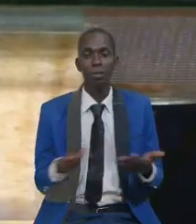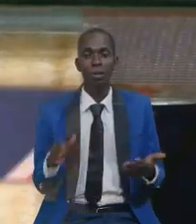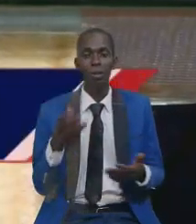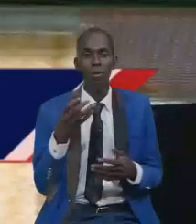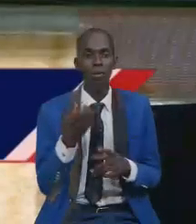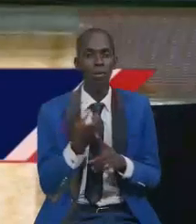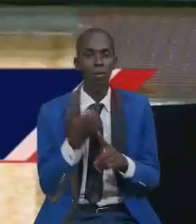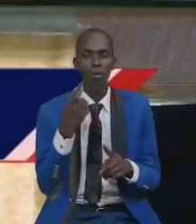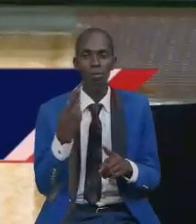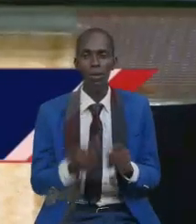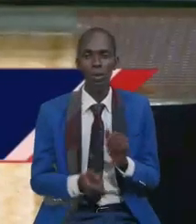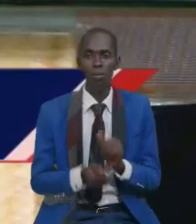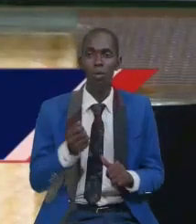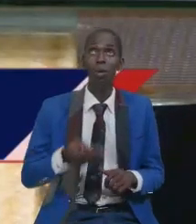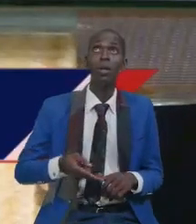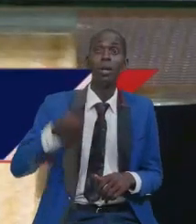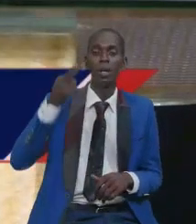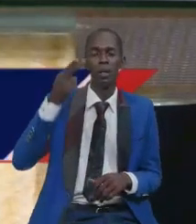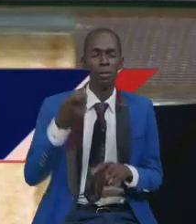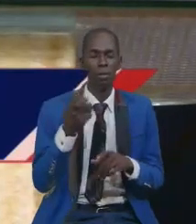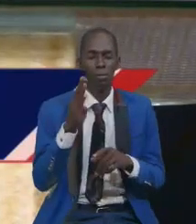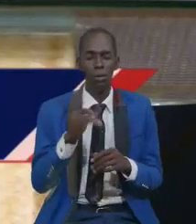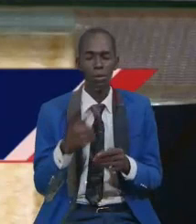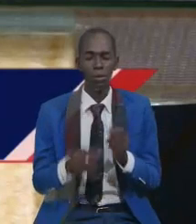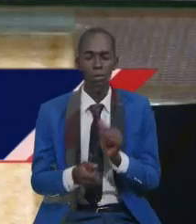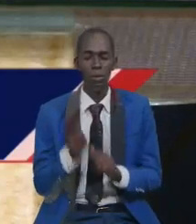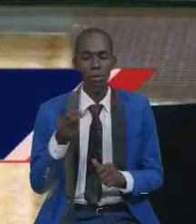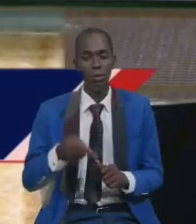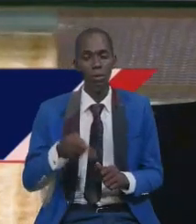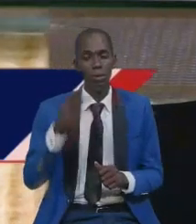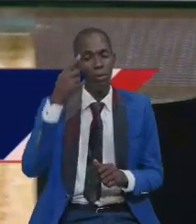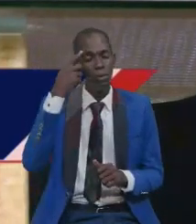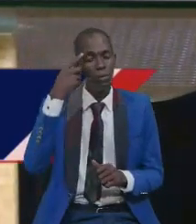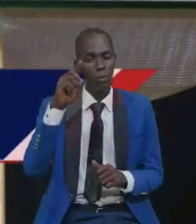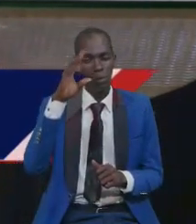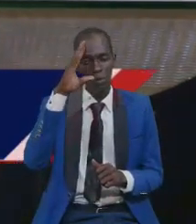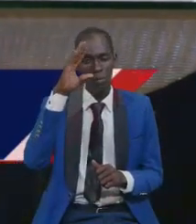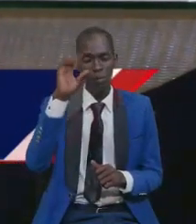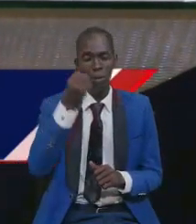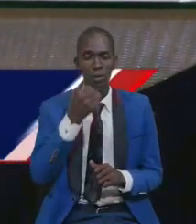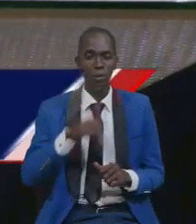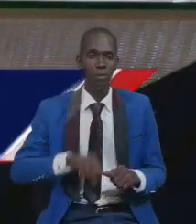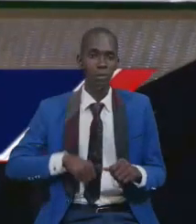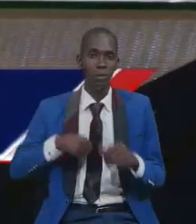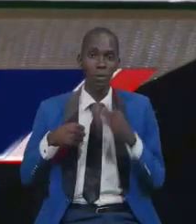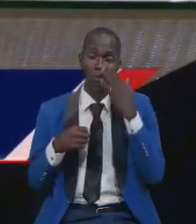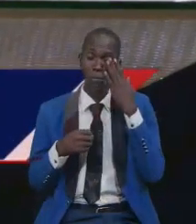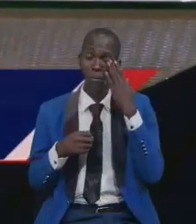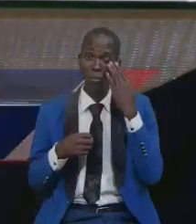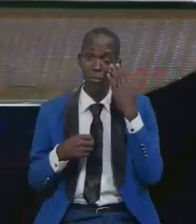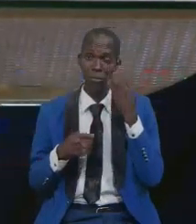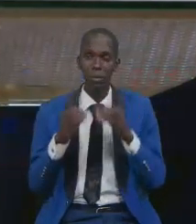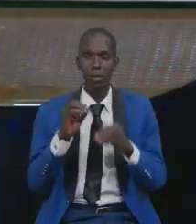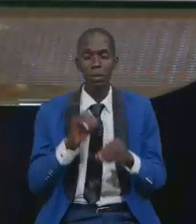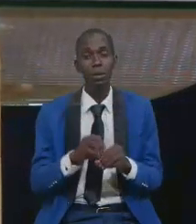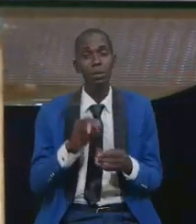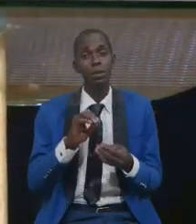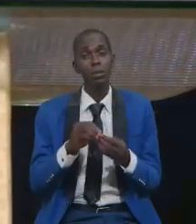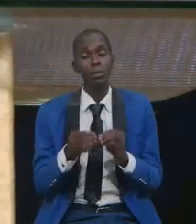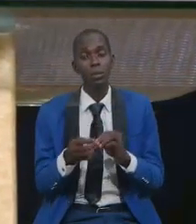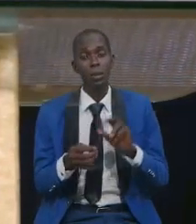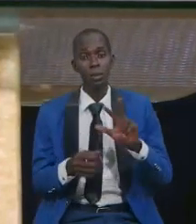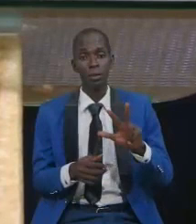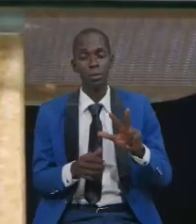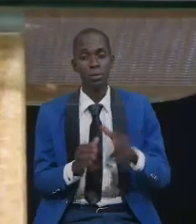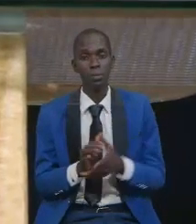the most high, by the most high, for men's pride. Men's pride. In number three, we're